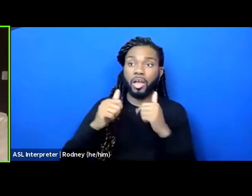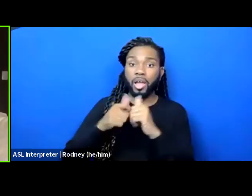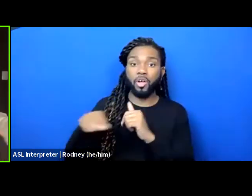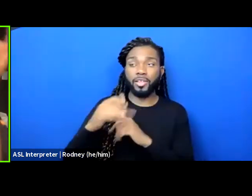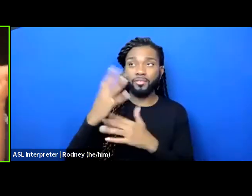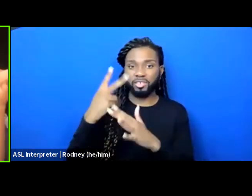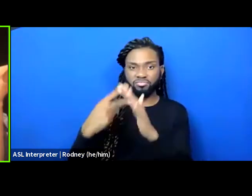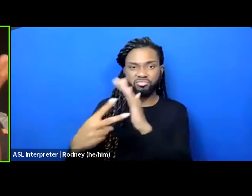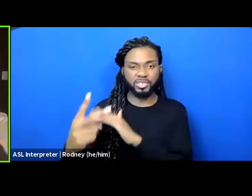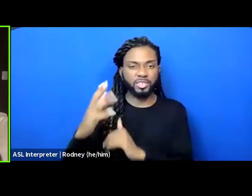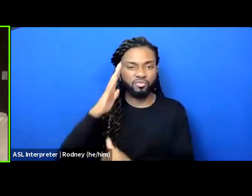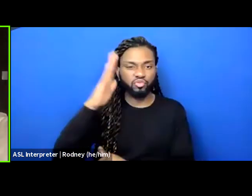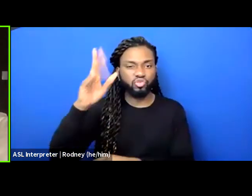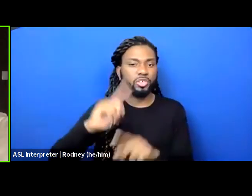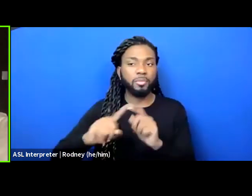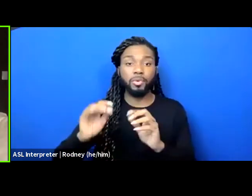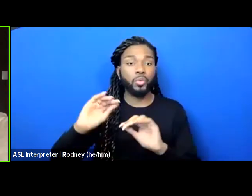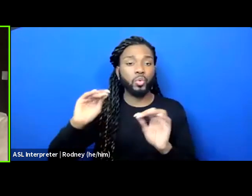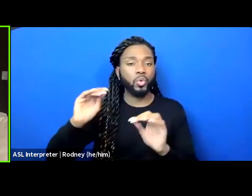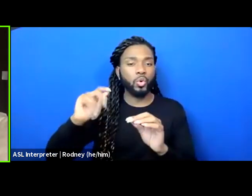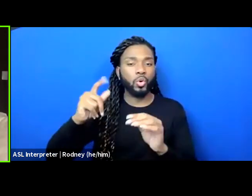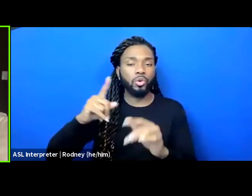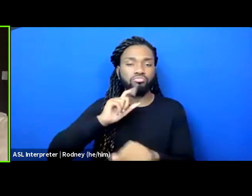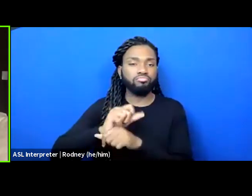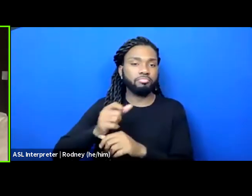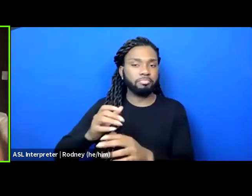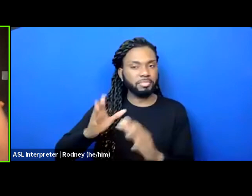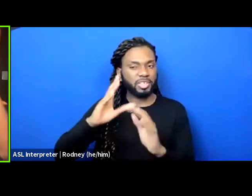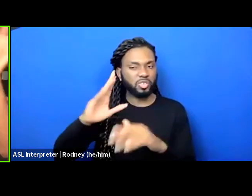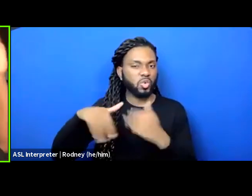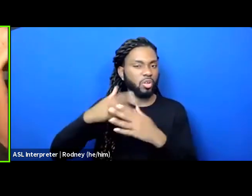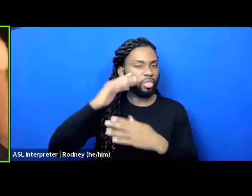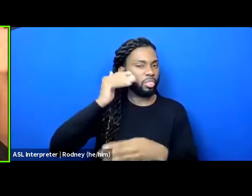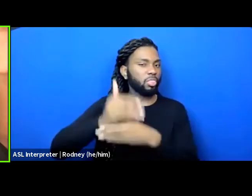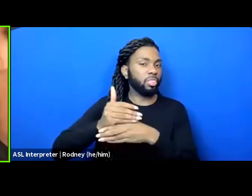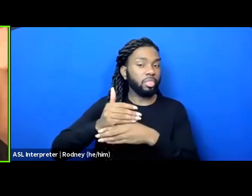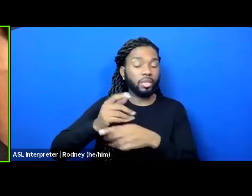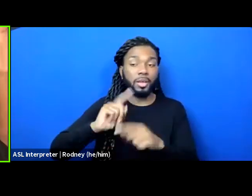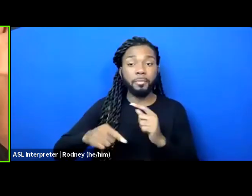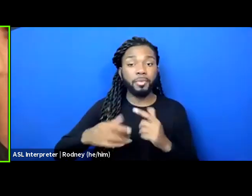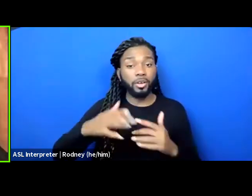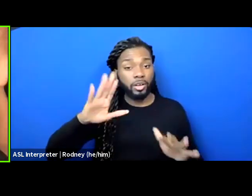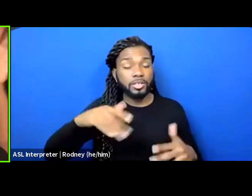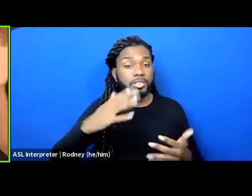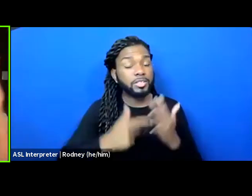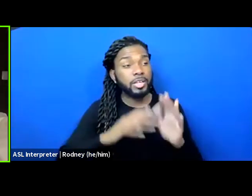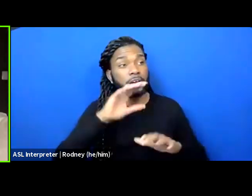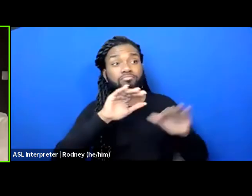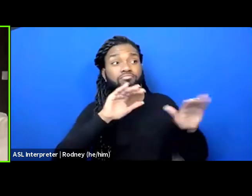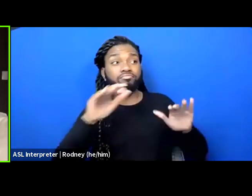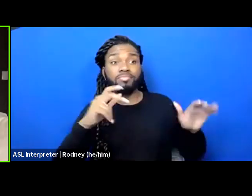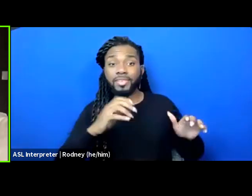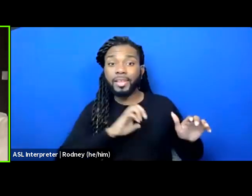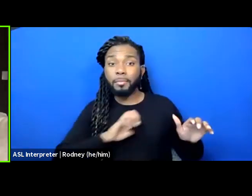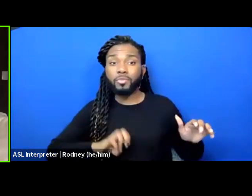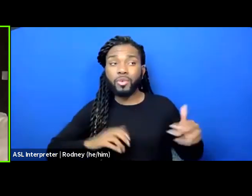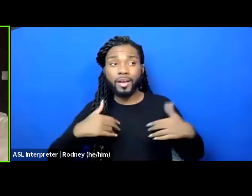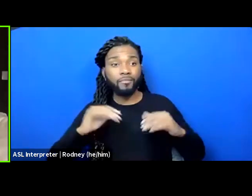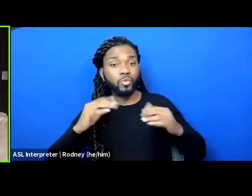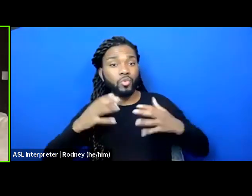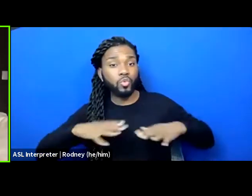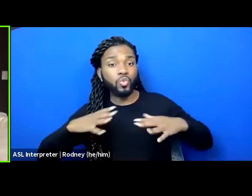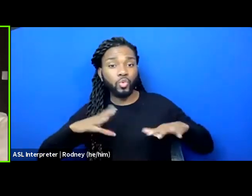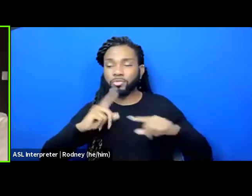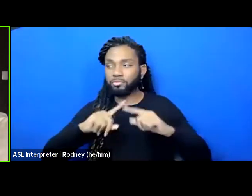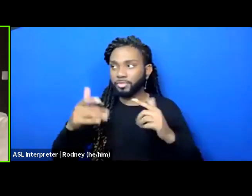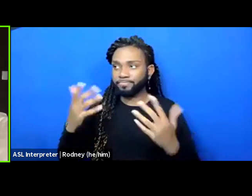but no one was hearing them. We are often the one who is saying, the emperor has no clothes, but we are invisible and no one is hearing